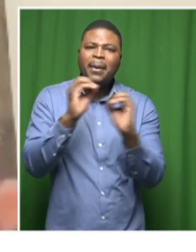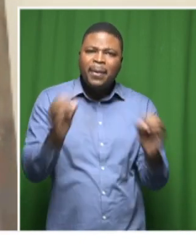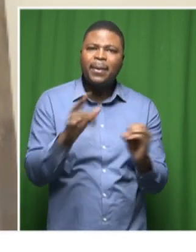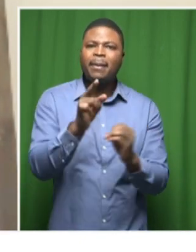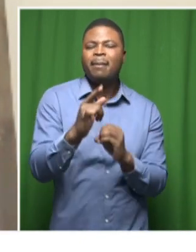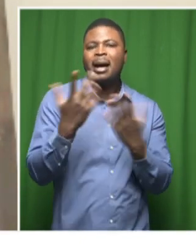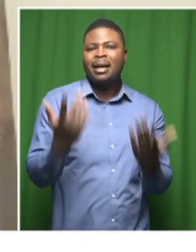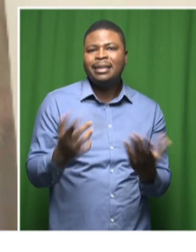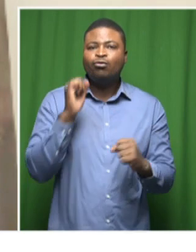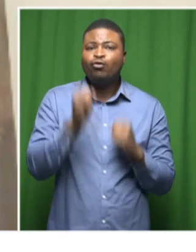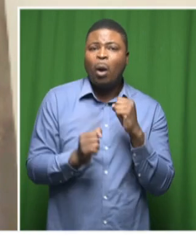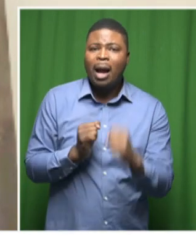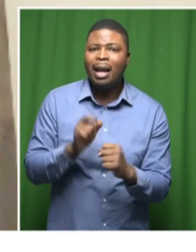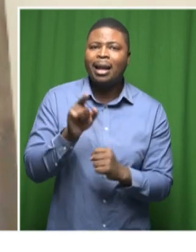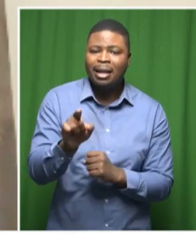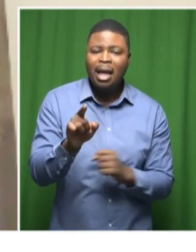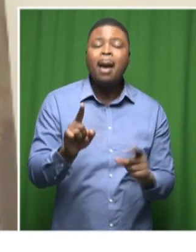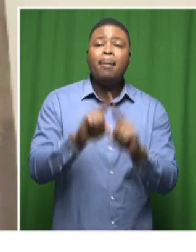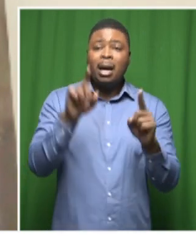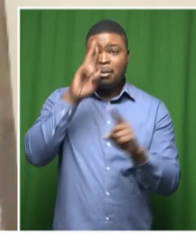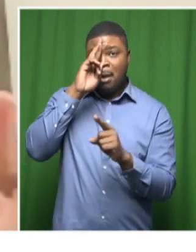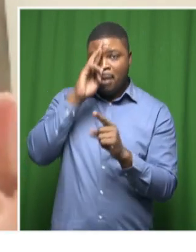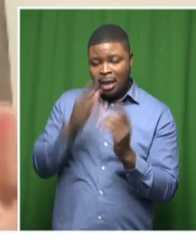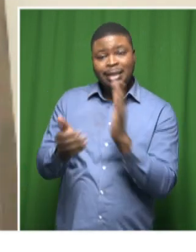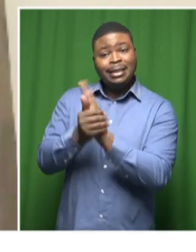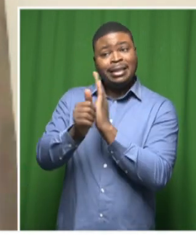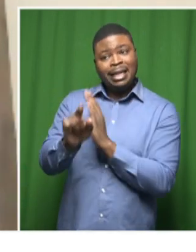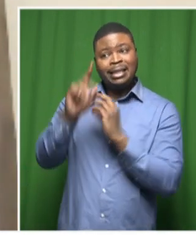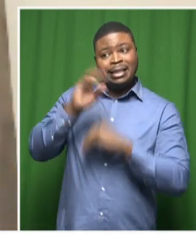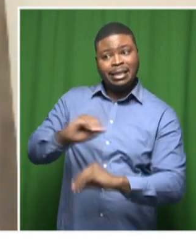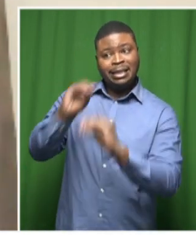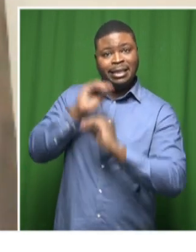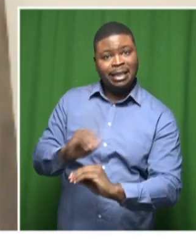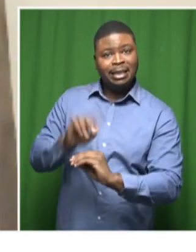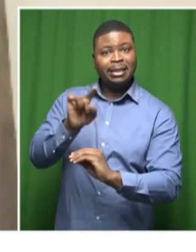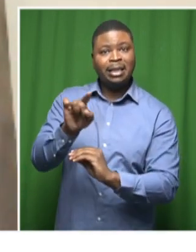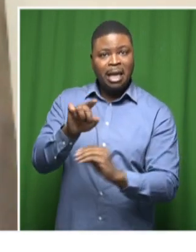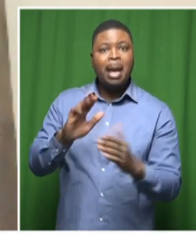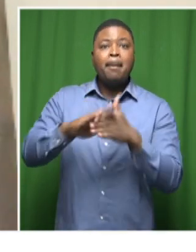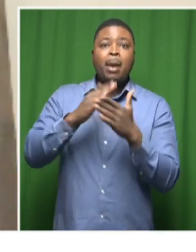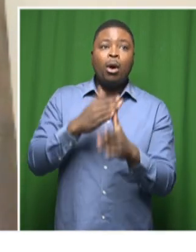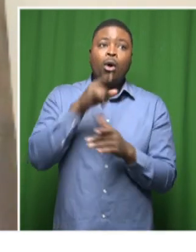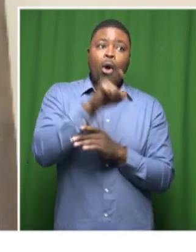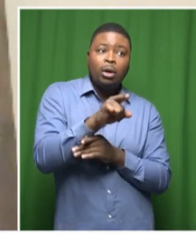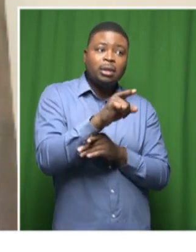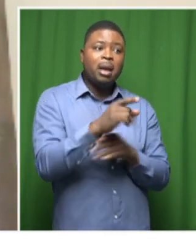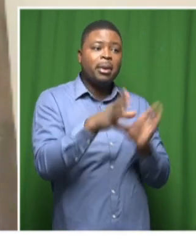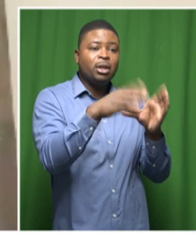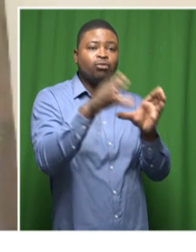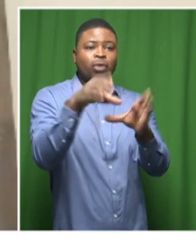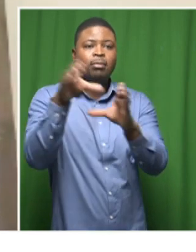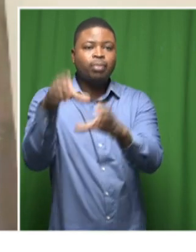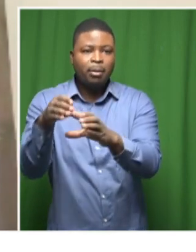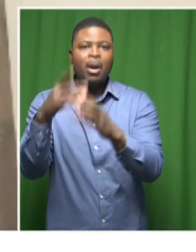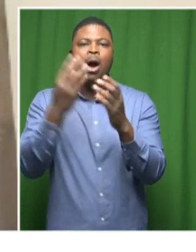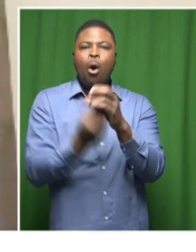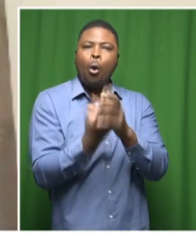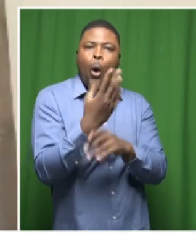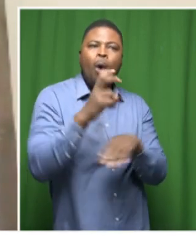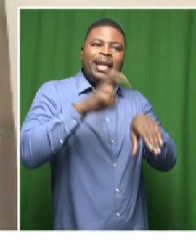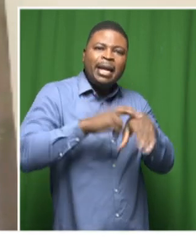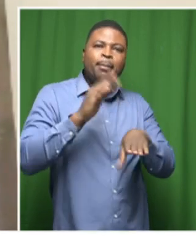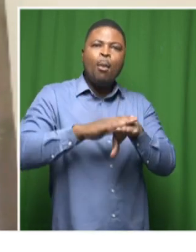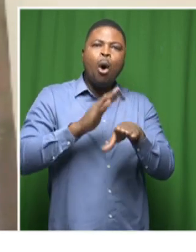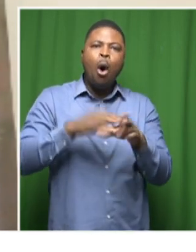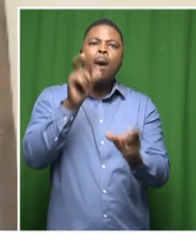we're saying these skills are being taught because these are the industries that have growing demand in the immediate to short term. And I think that